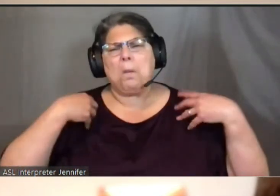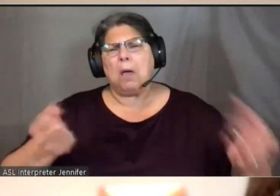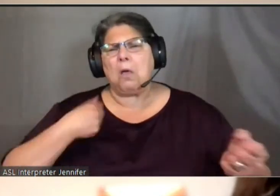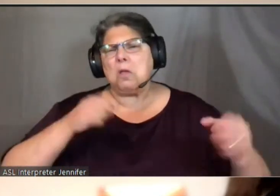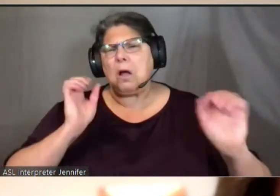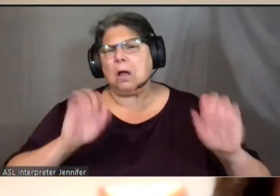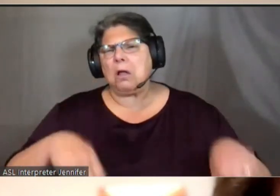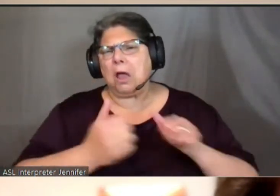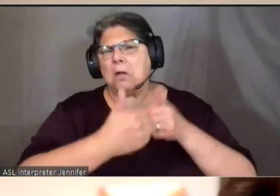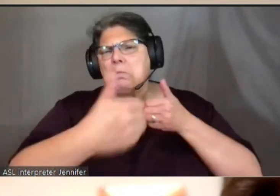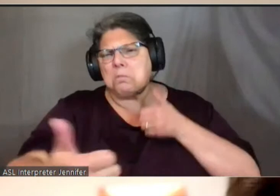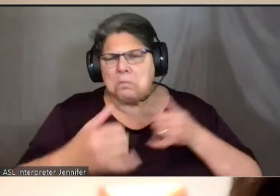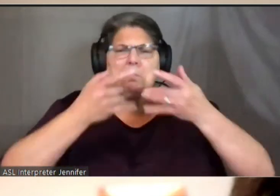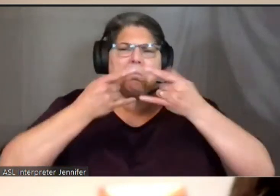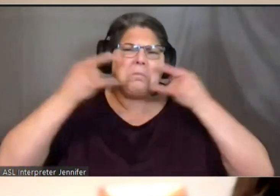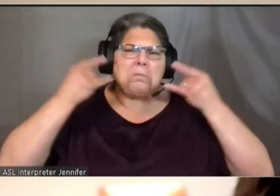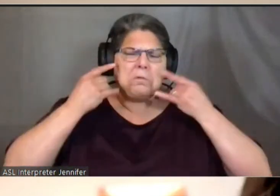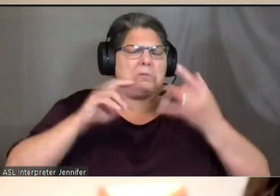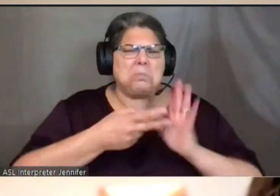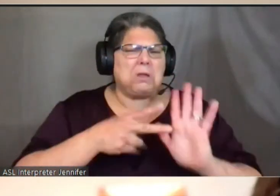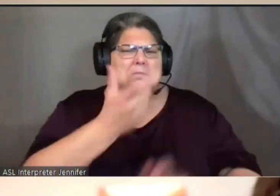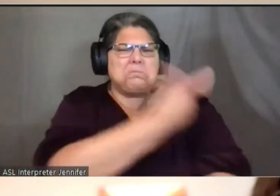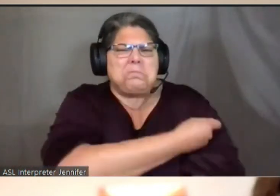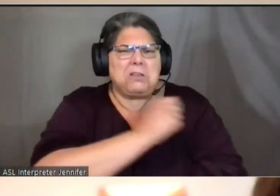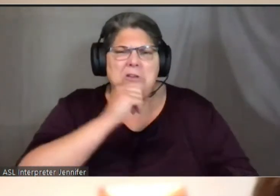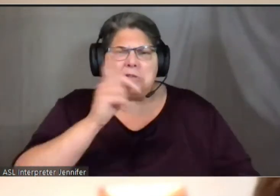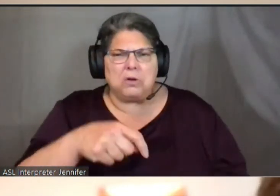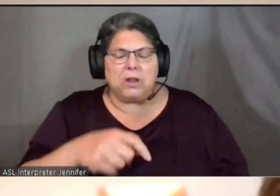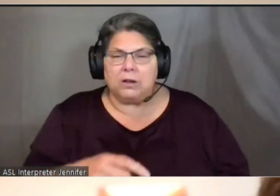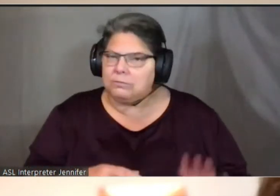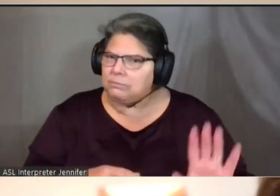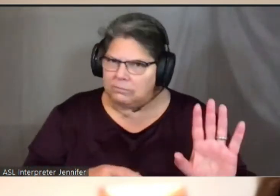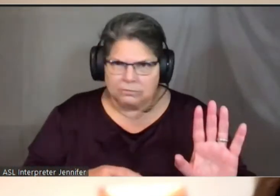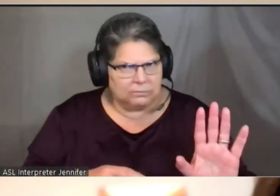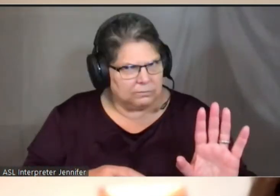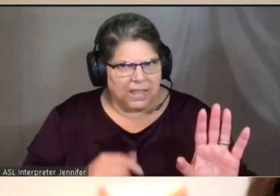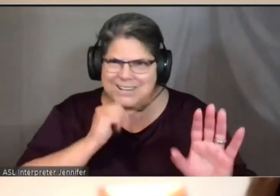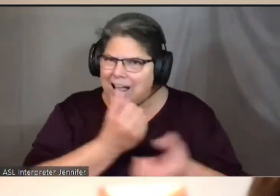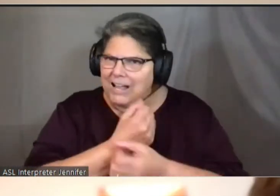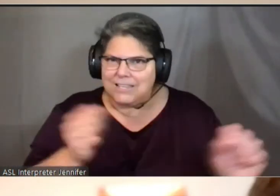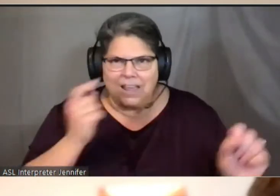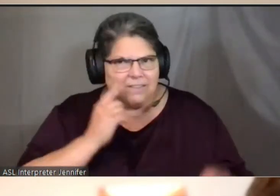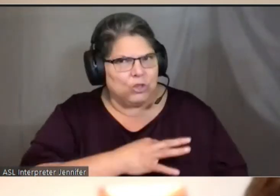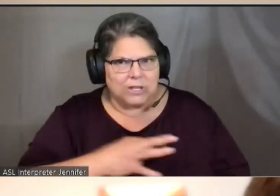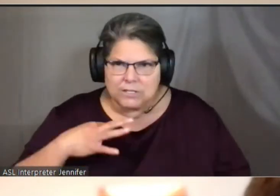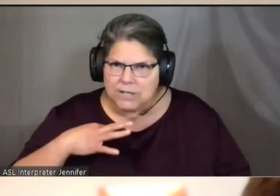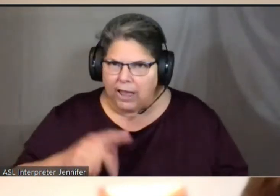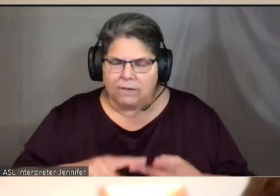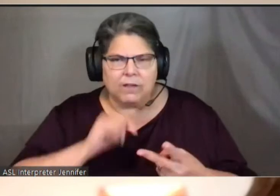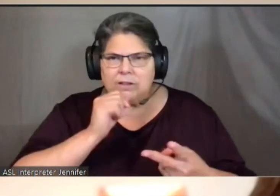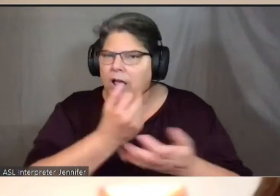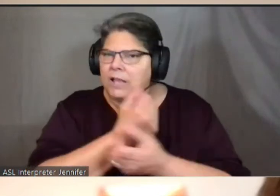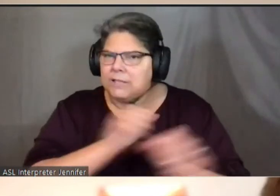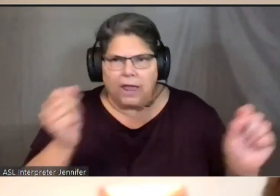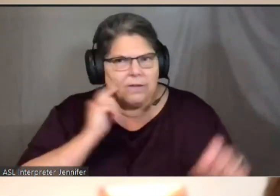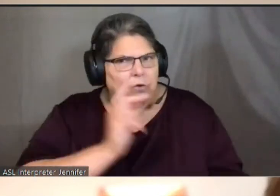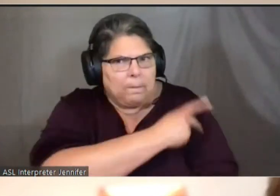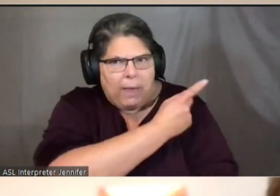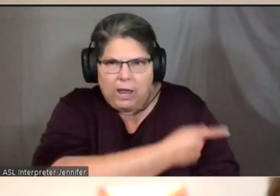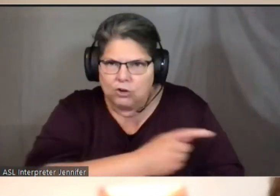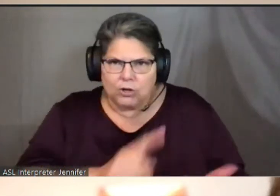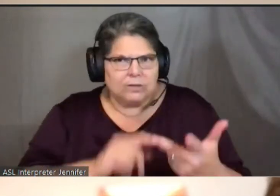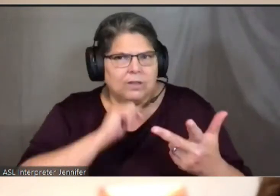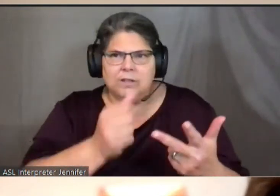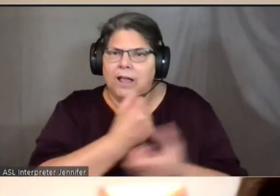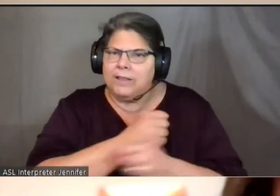holding out against getting a vaccine. And I want to say it's not safe for them, for their patients, their families, or their